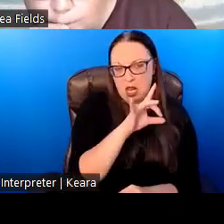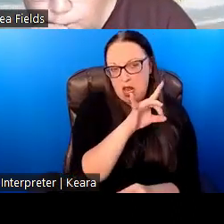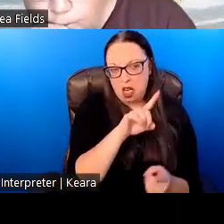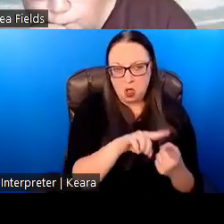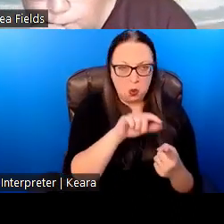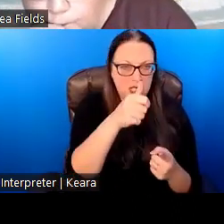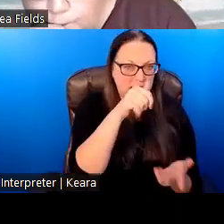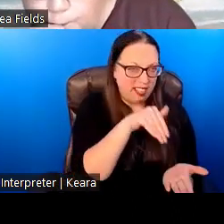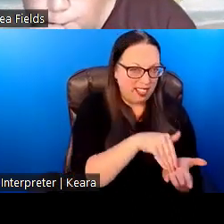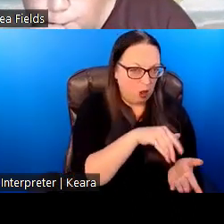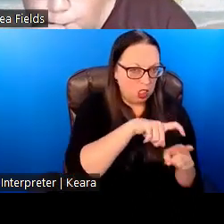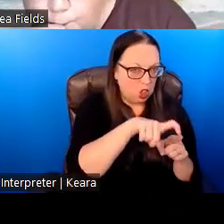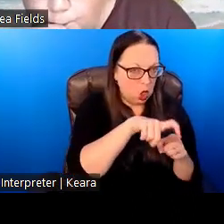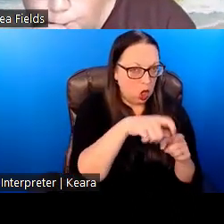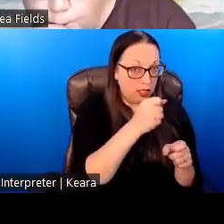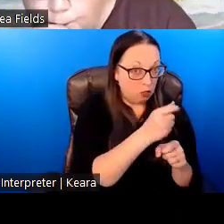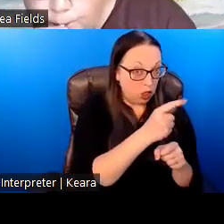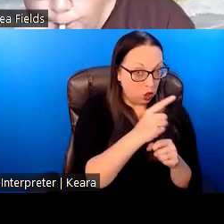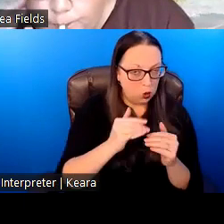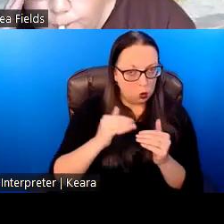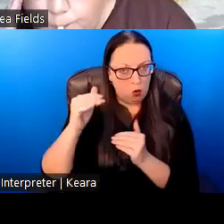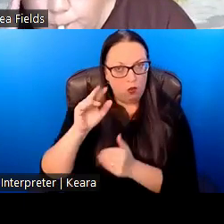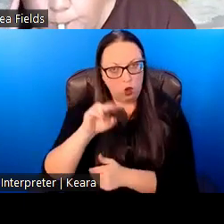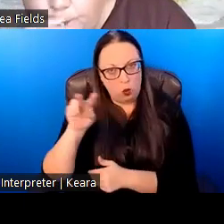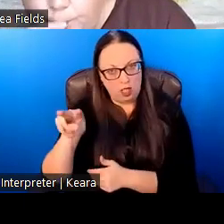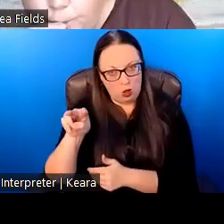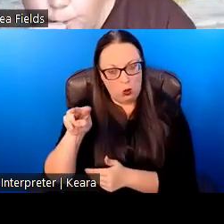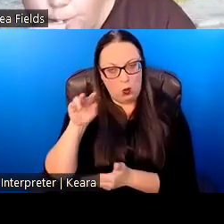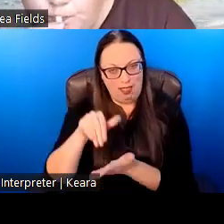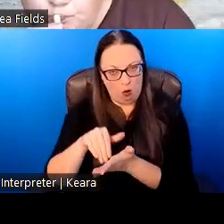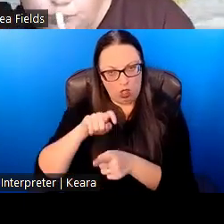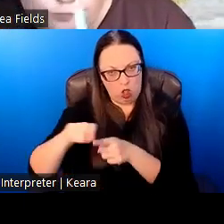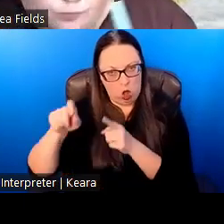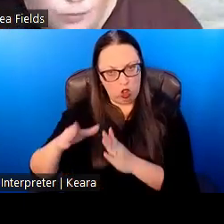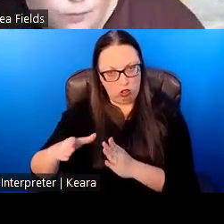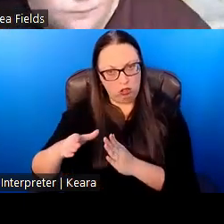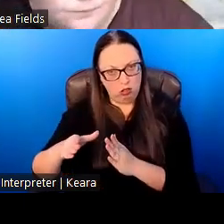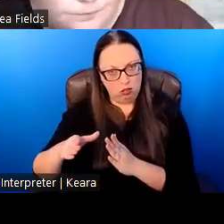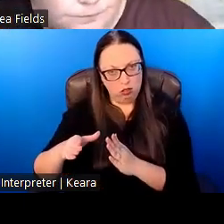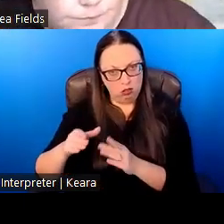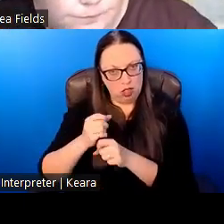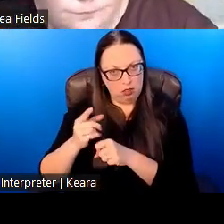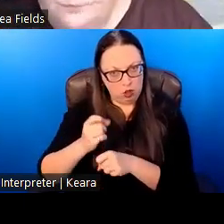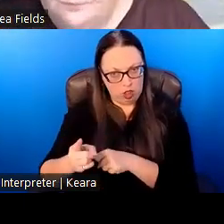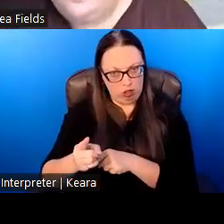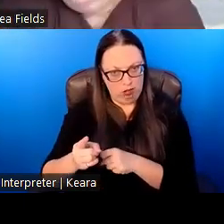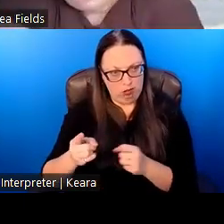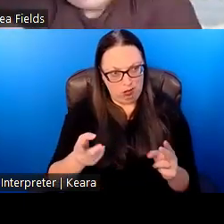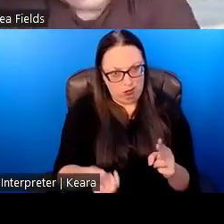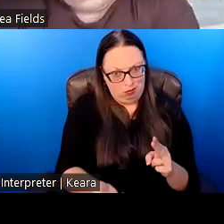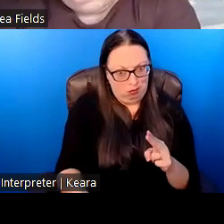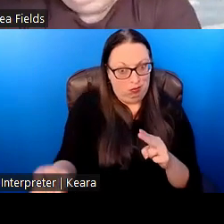10,000 calls a year to over 22,000 callers in a given year now.